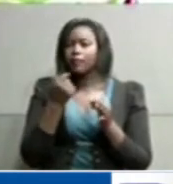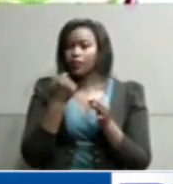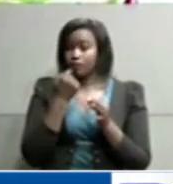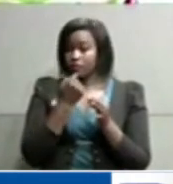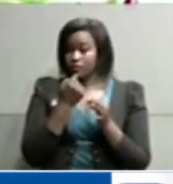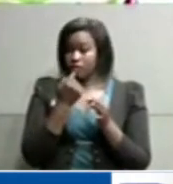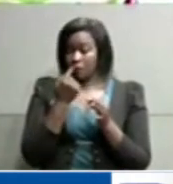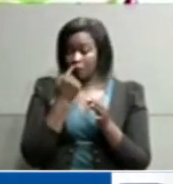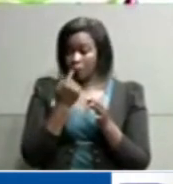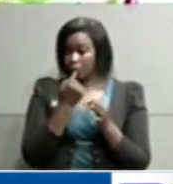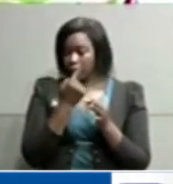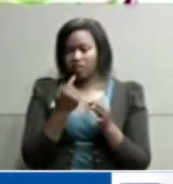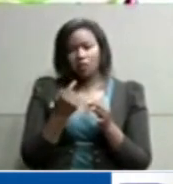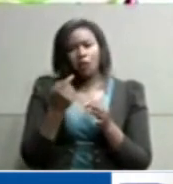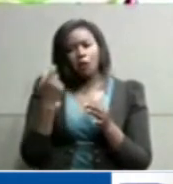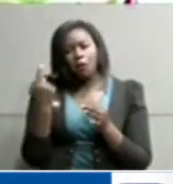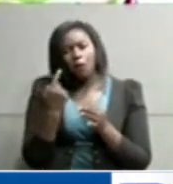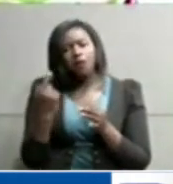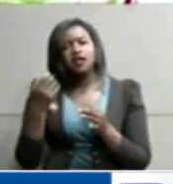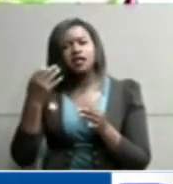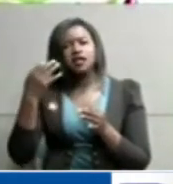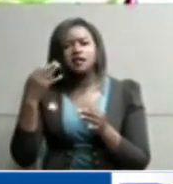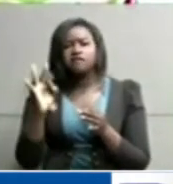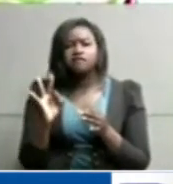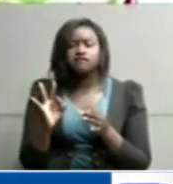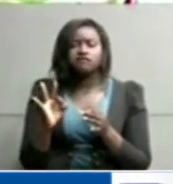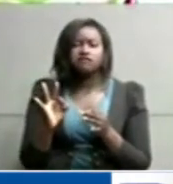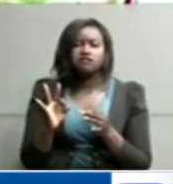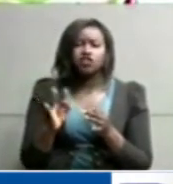Unless there's new science, somebody was talking of Orofico,